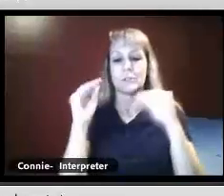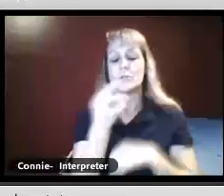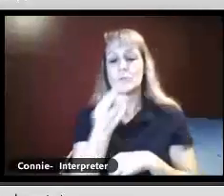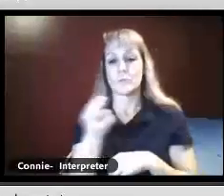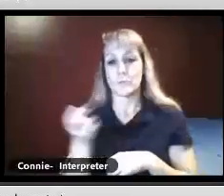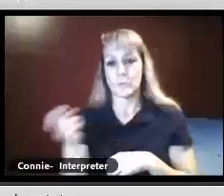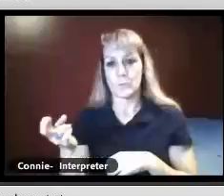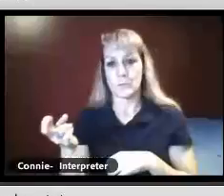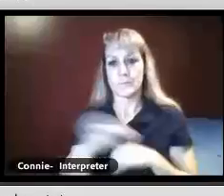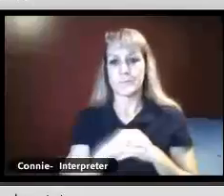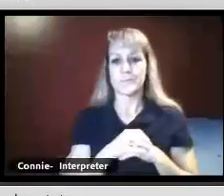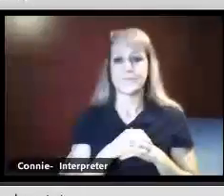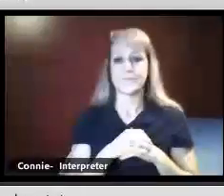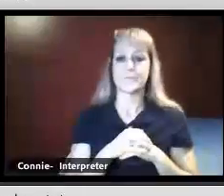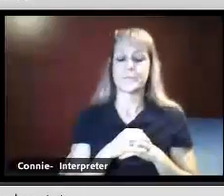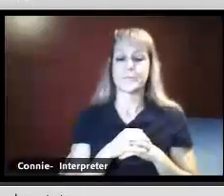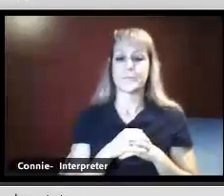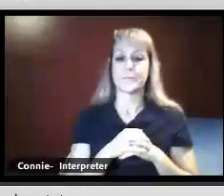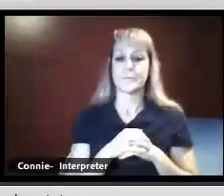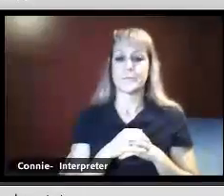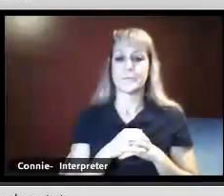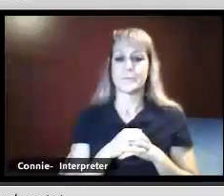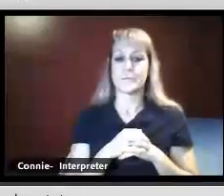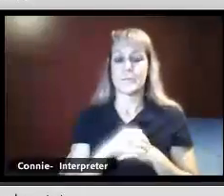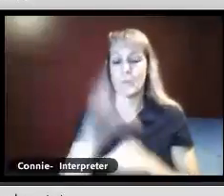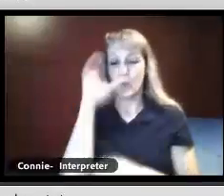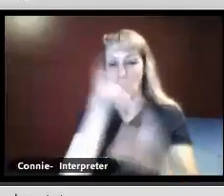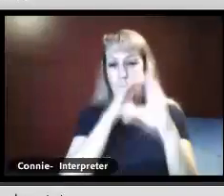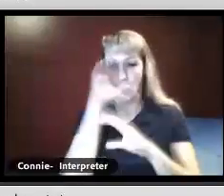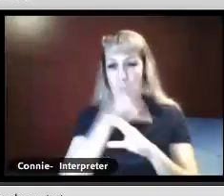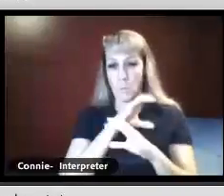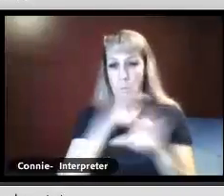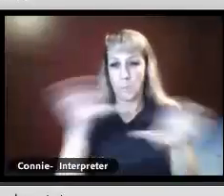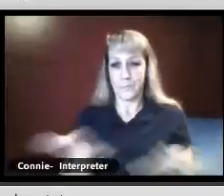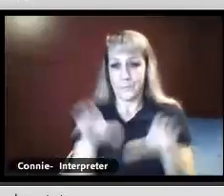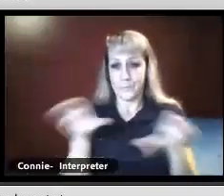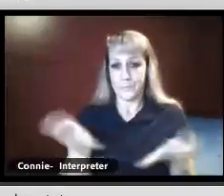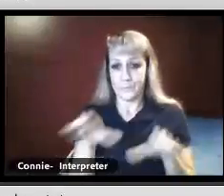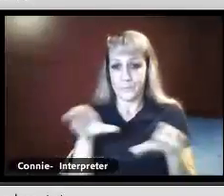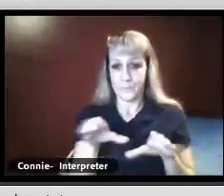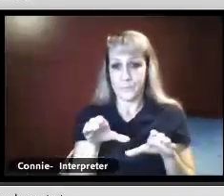So under Browse Activities,